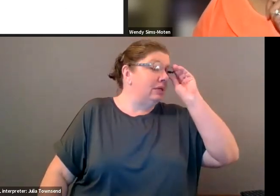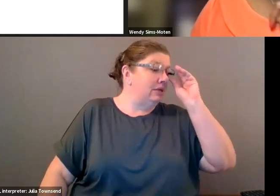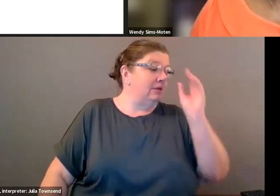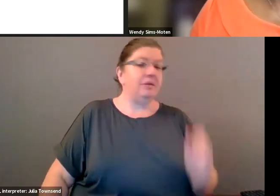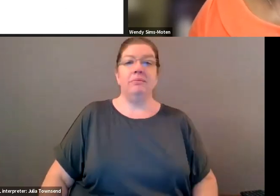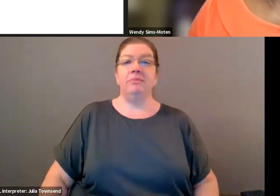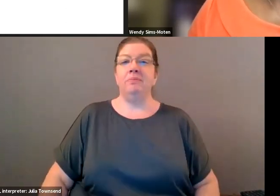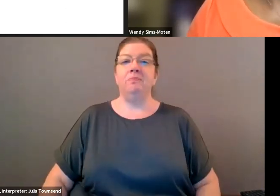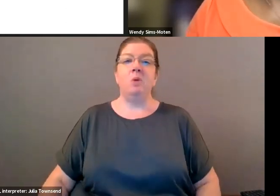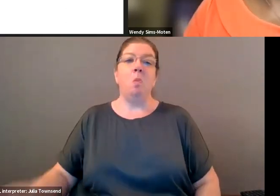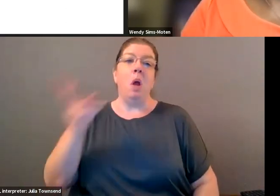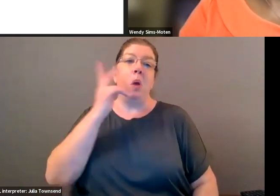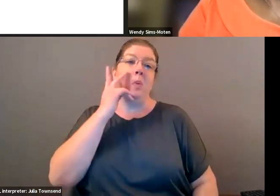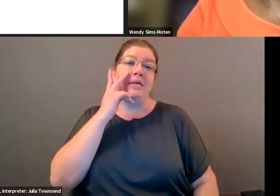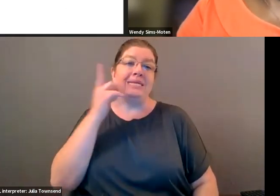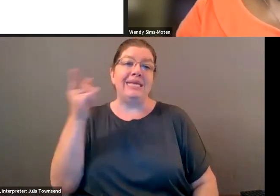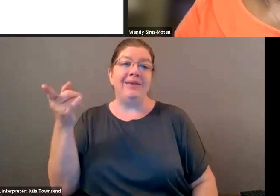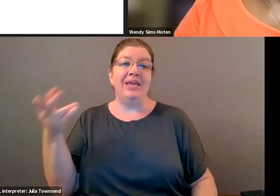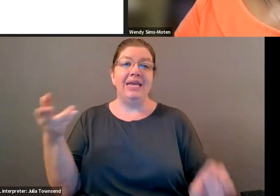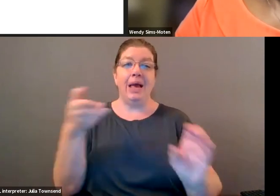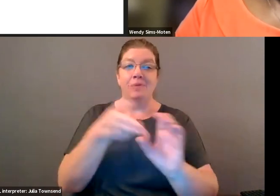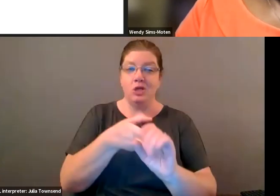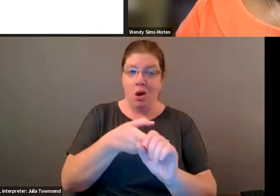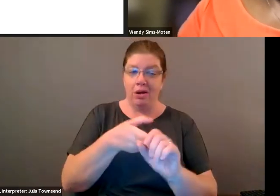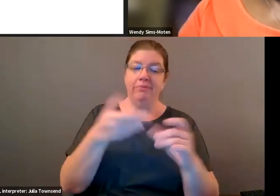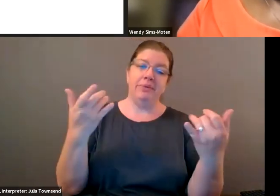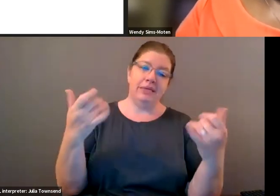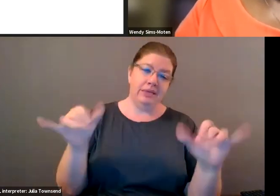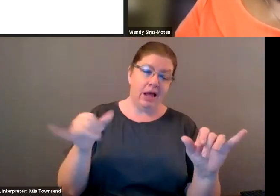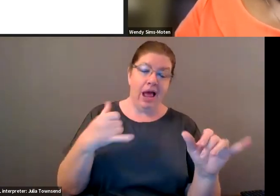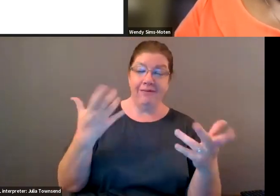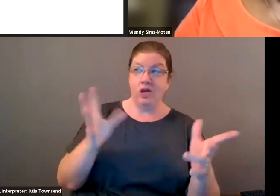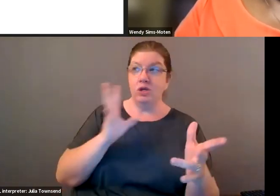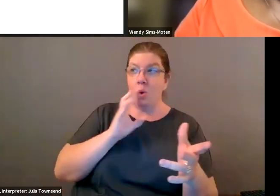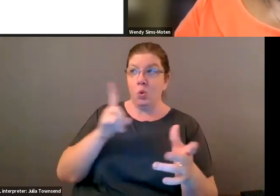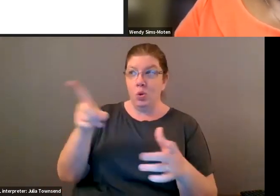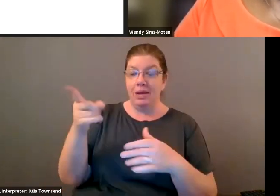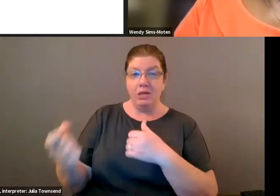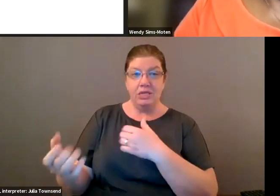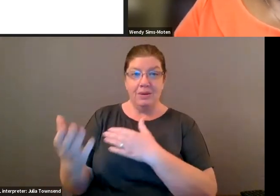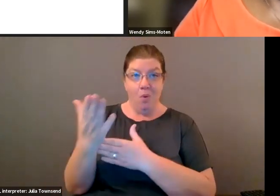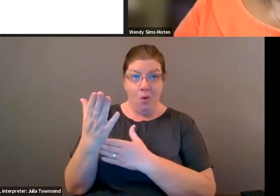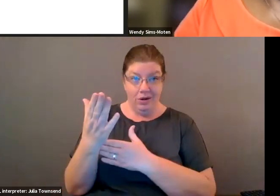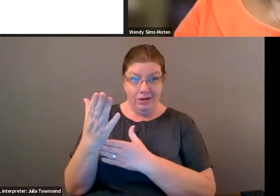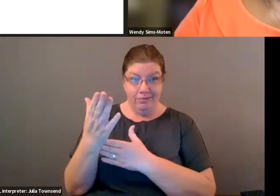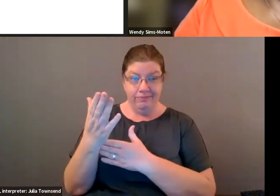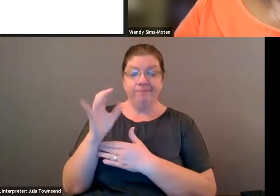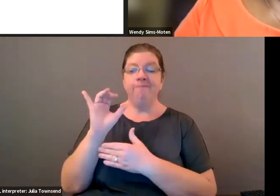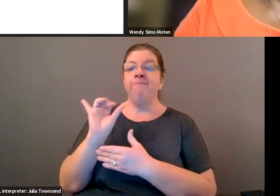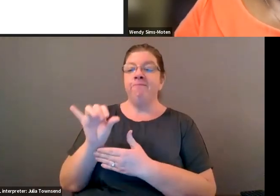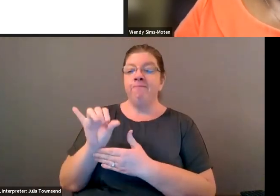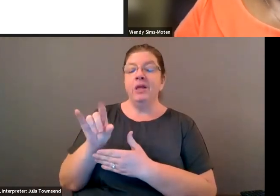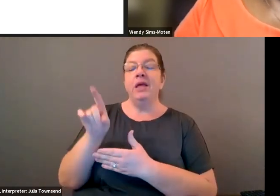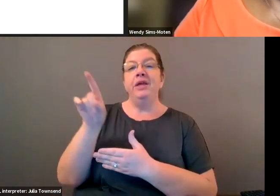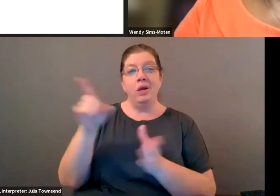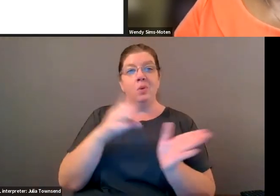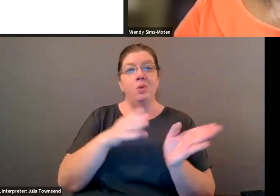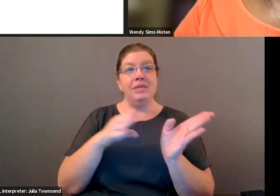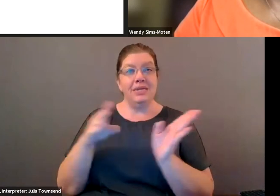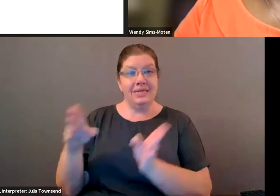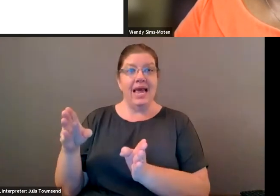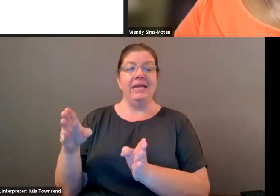We'll see if he comes on. In any event, I spoke with him this morning and learned that he was intending to